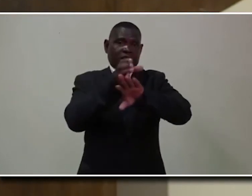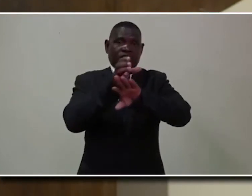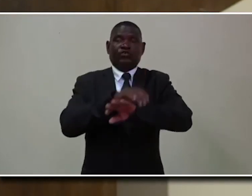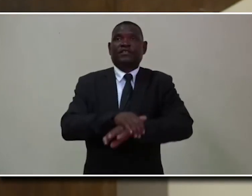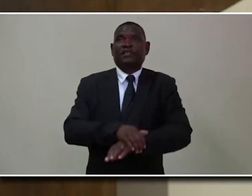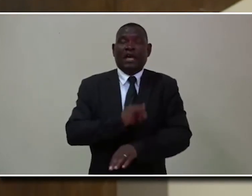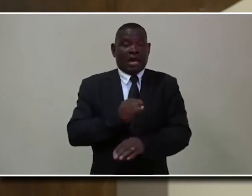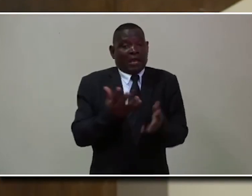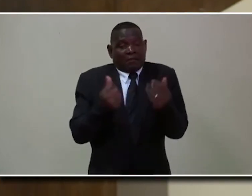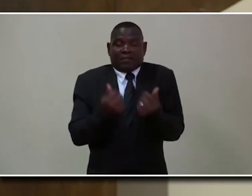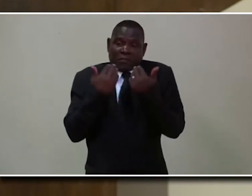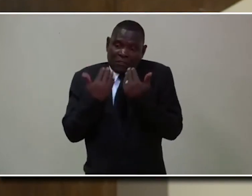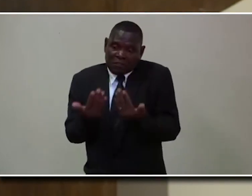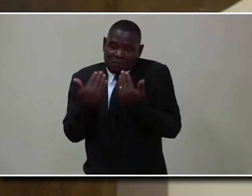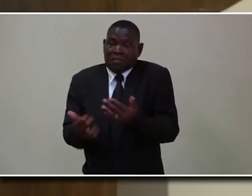also want to thank God,